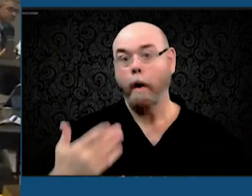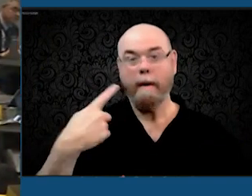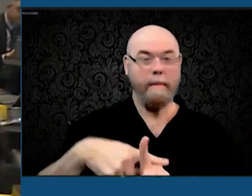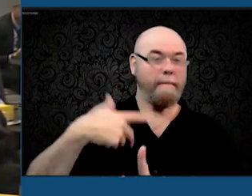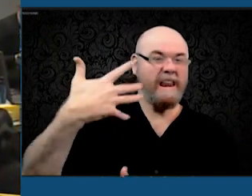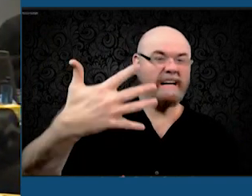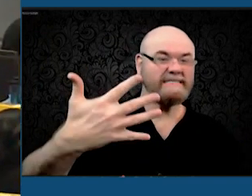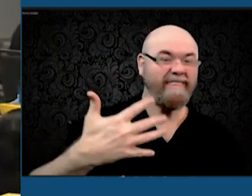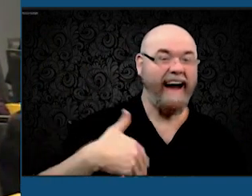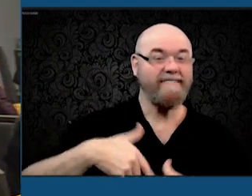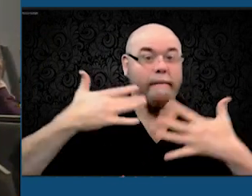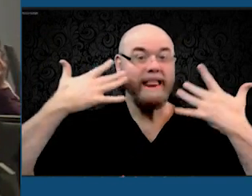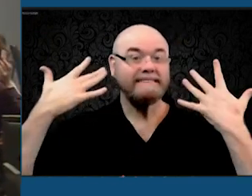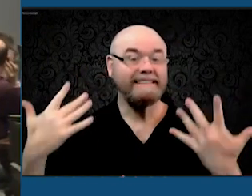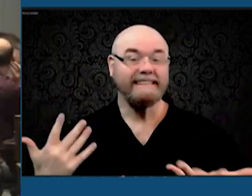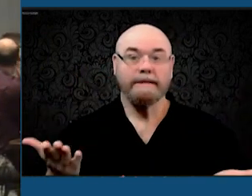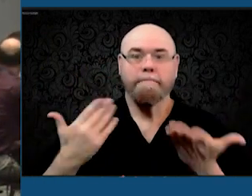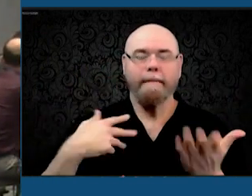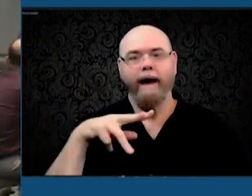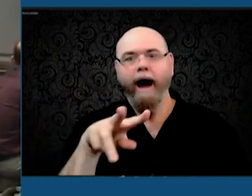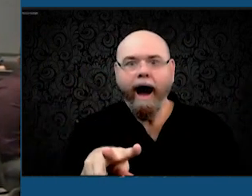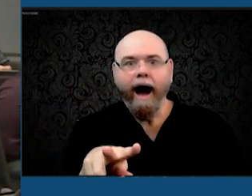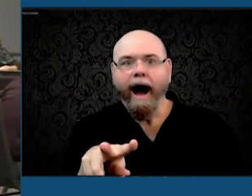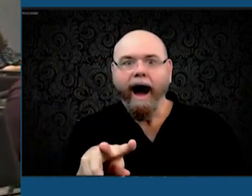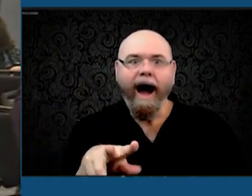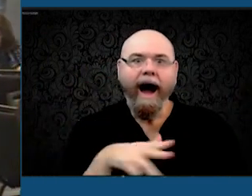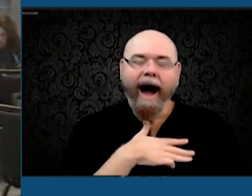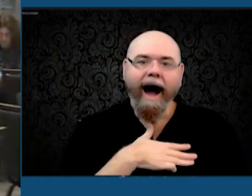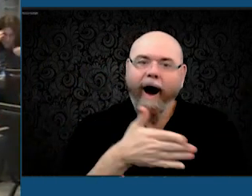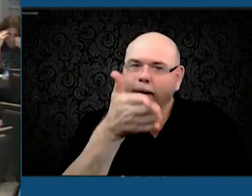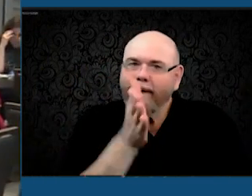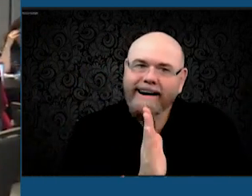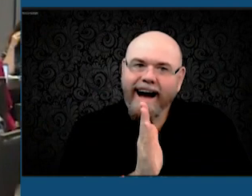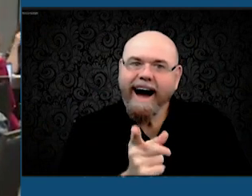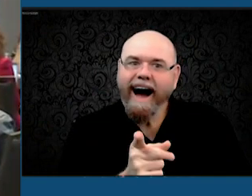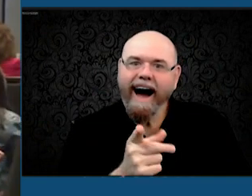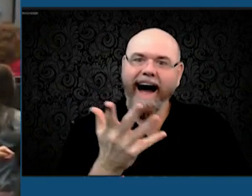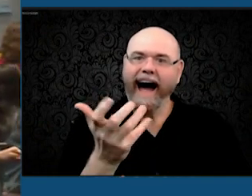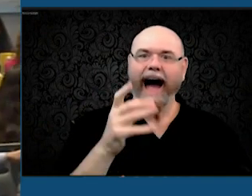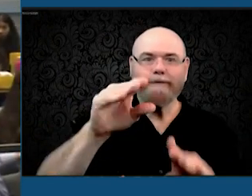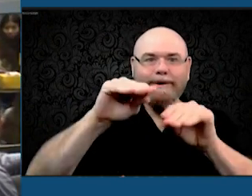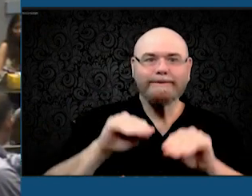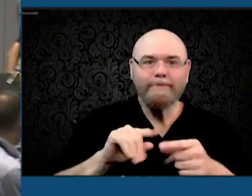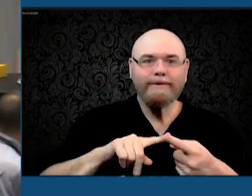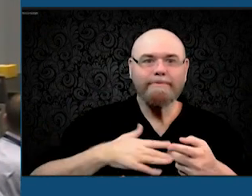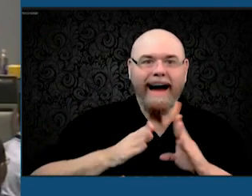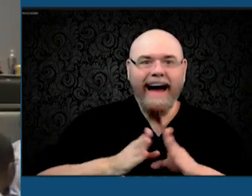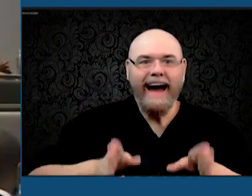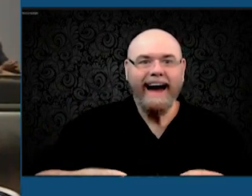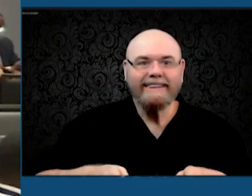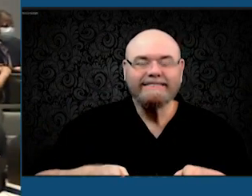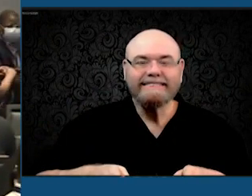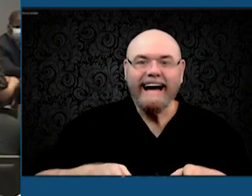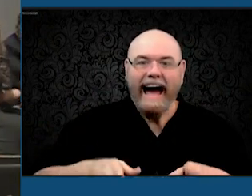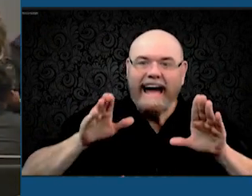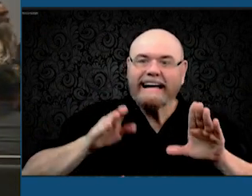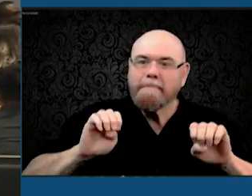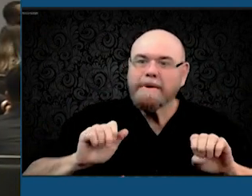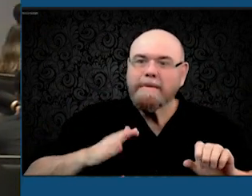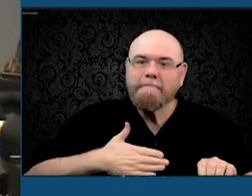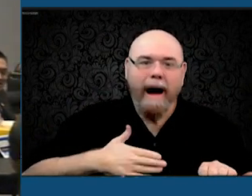pleasantness. You're looking at me and thinking, oh my gosh, I want Mark to move in. He could be my personal emotion coach